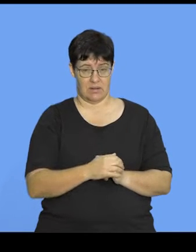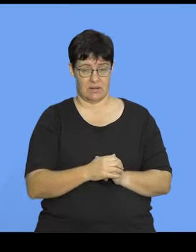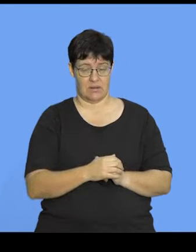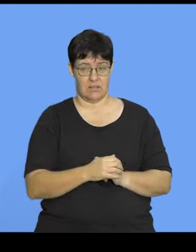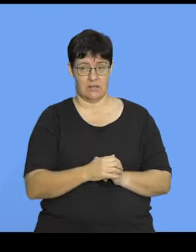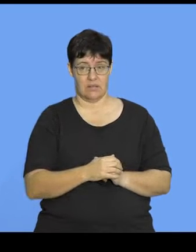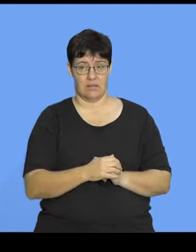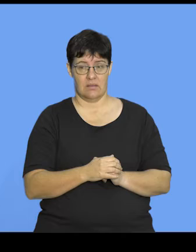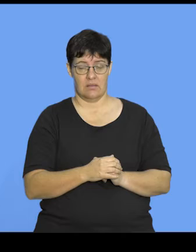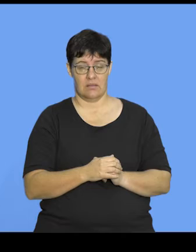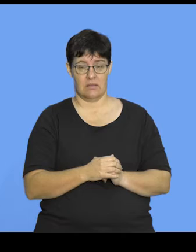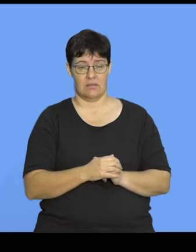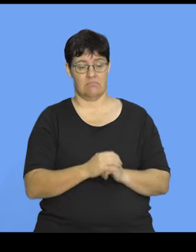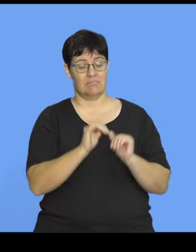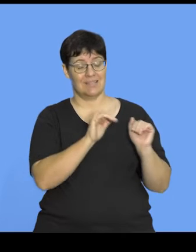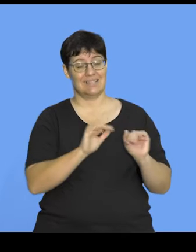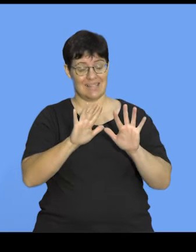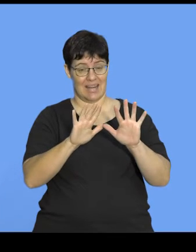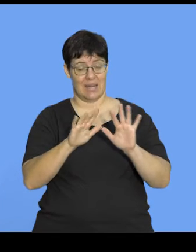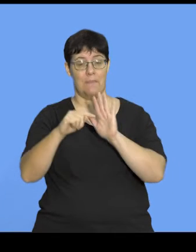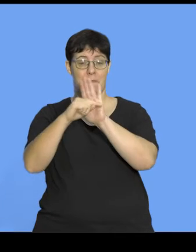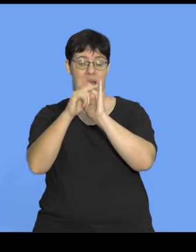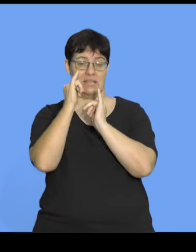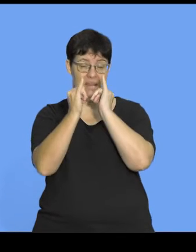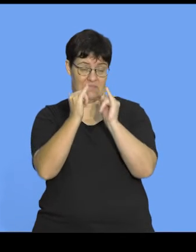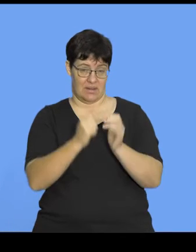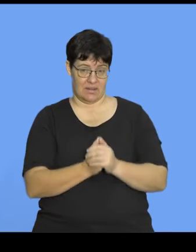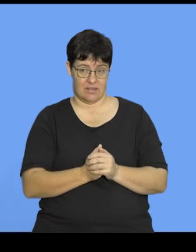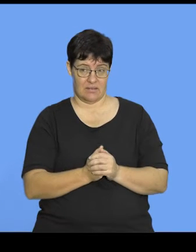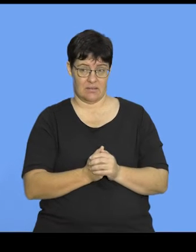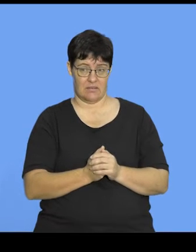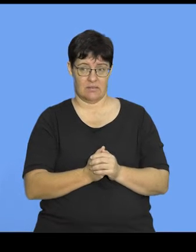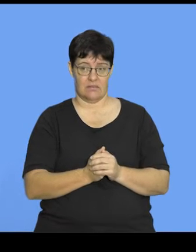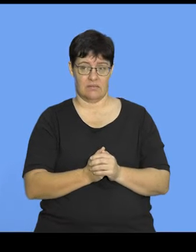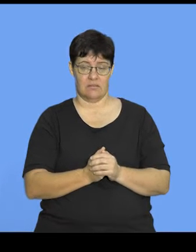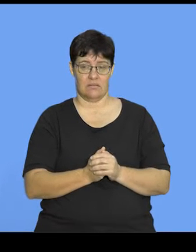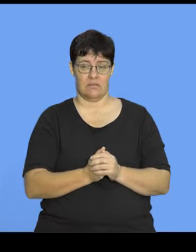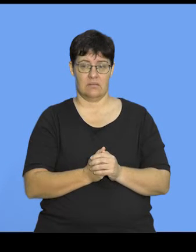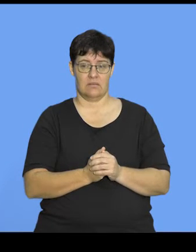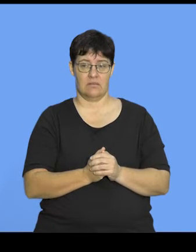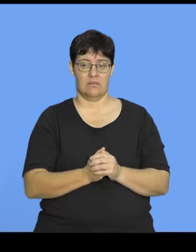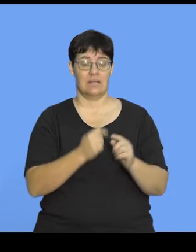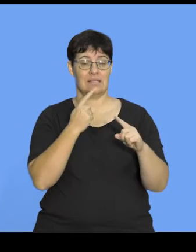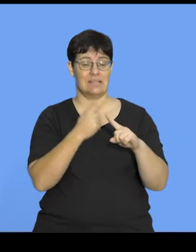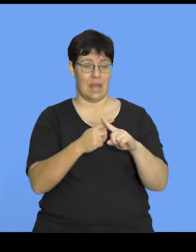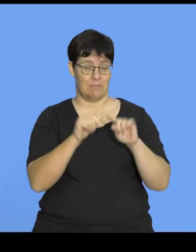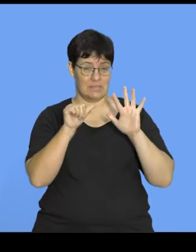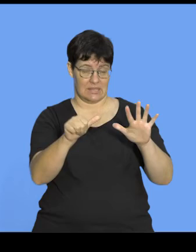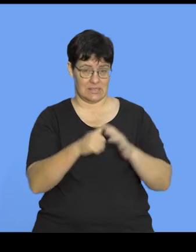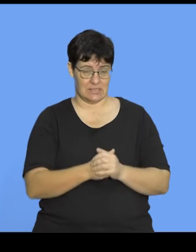6.67, and it's going to be times 10 to the minus 11. I'm going to times by